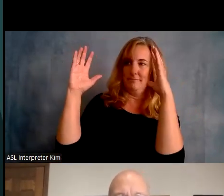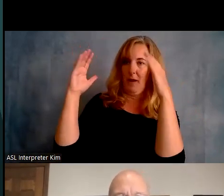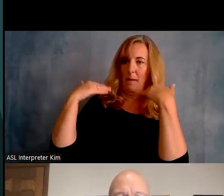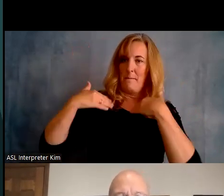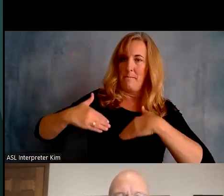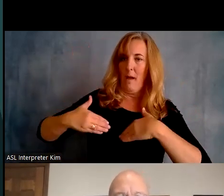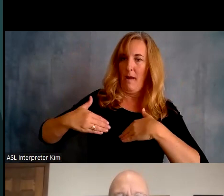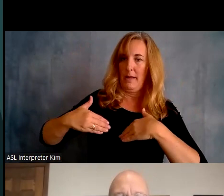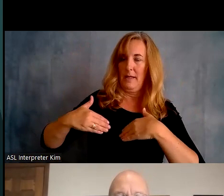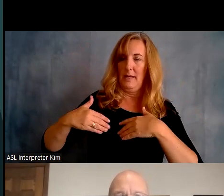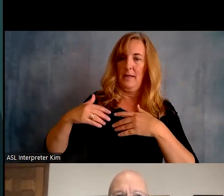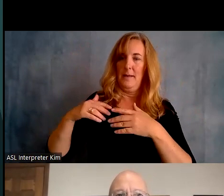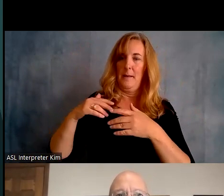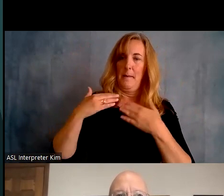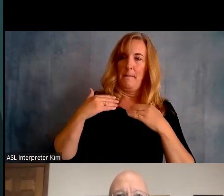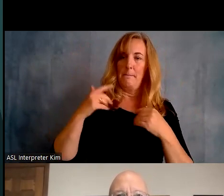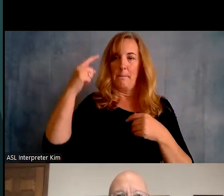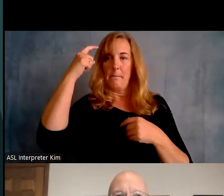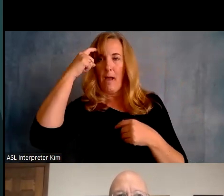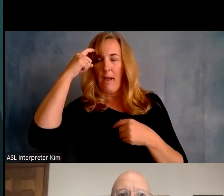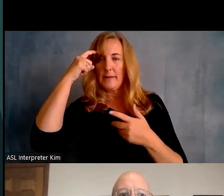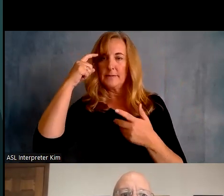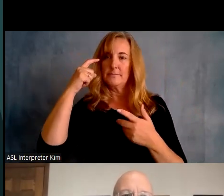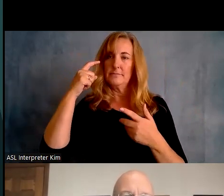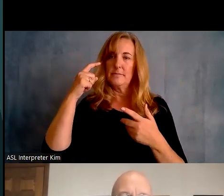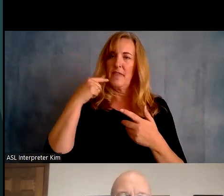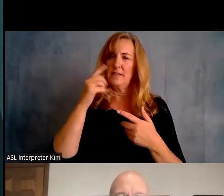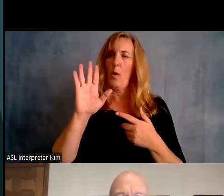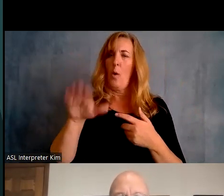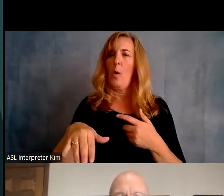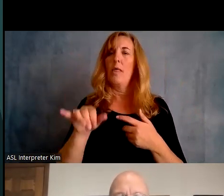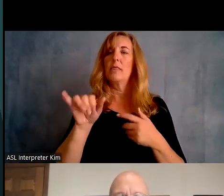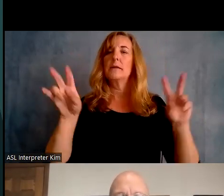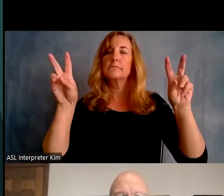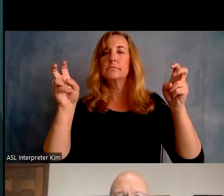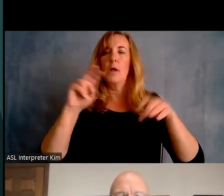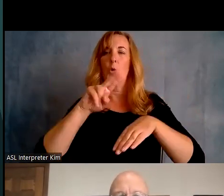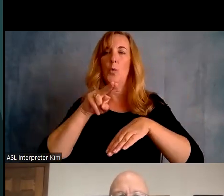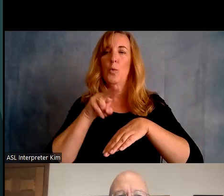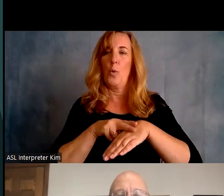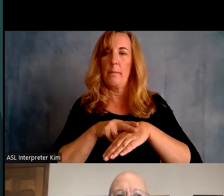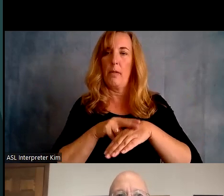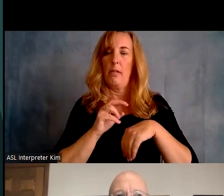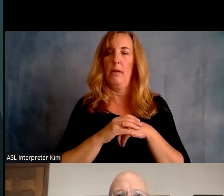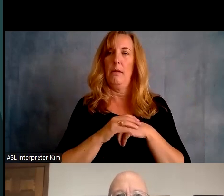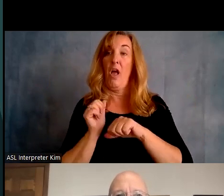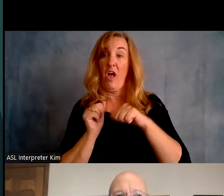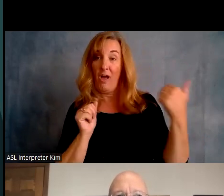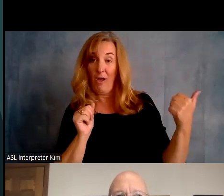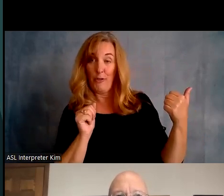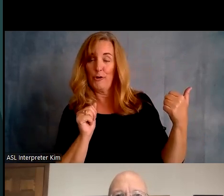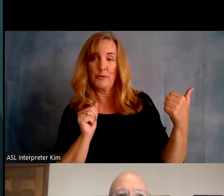are lifted up as normative. And anything else